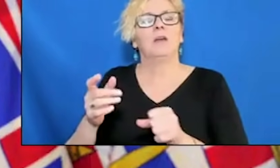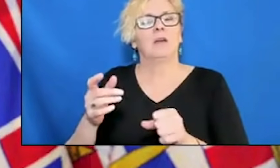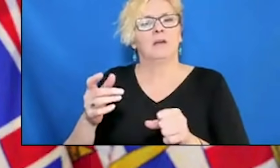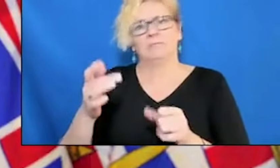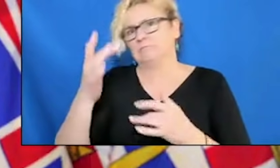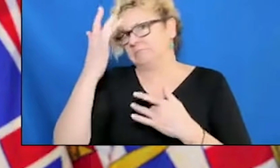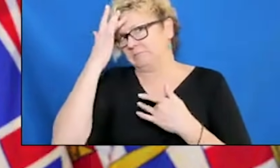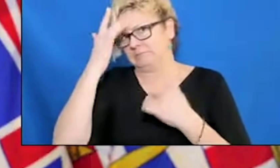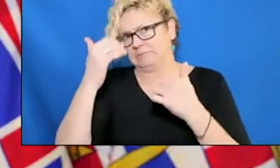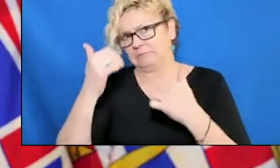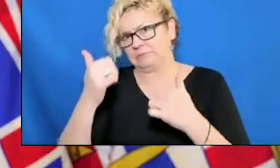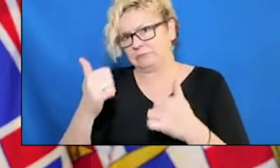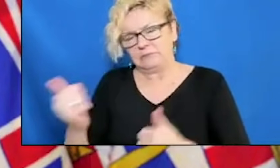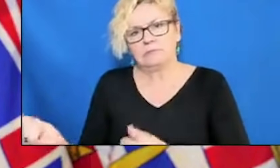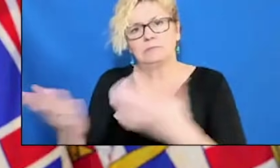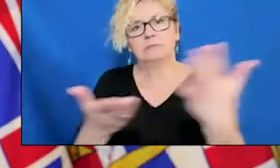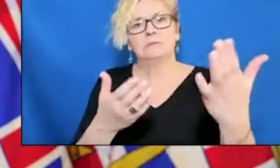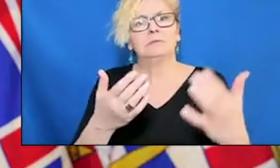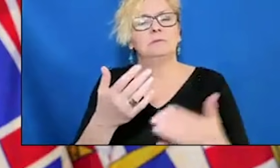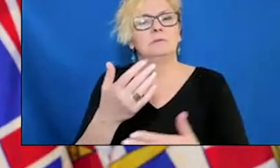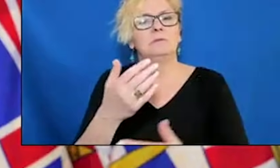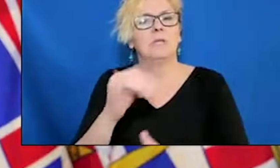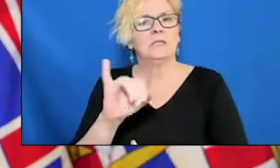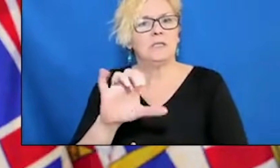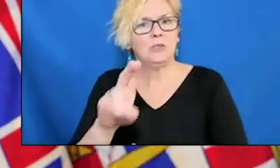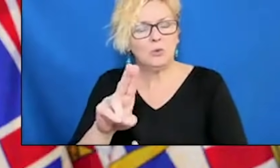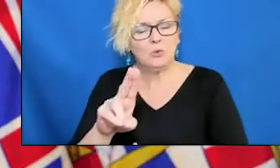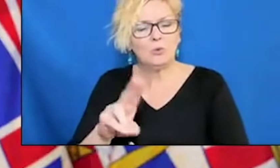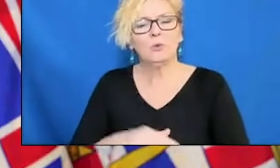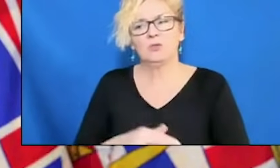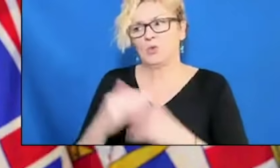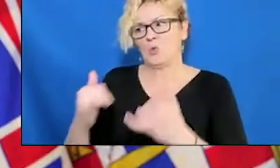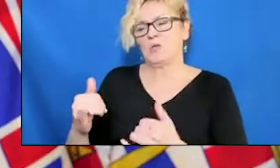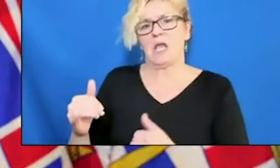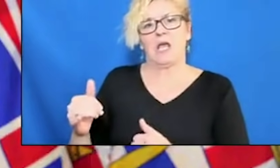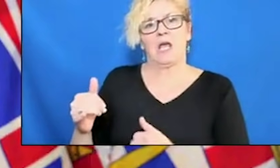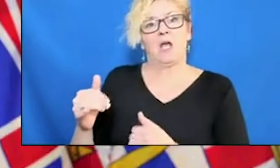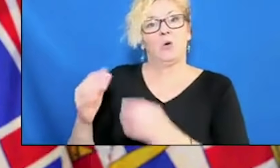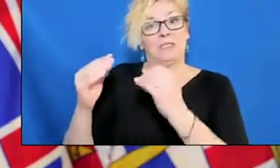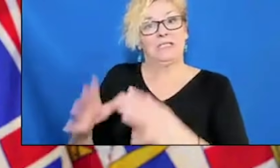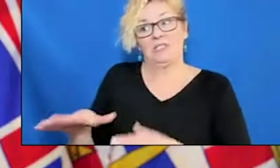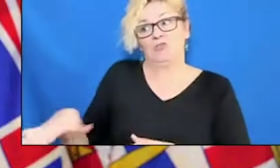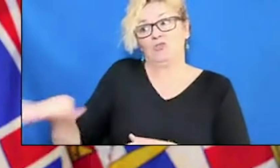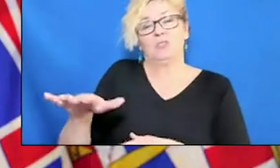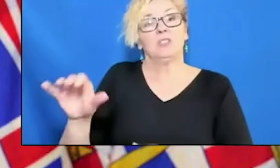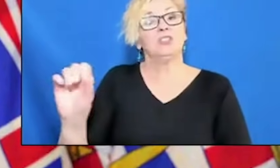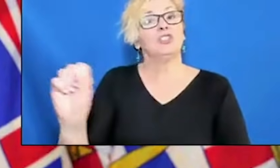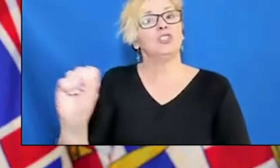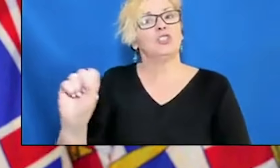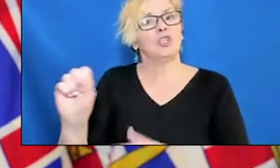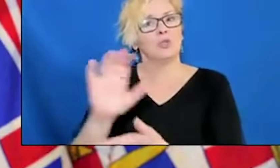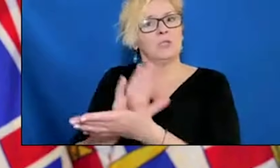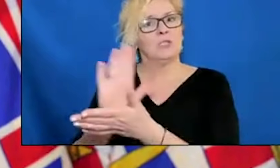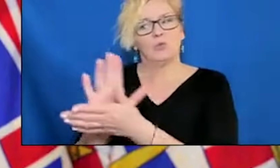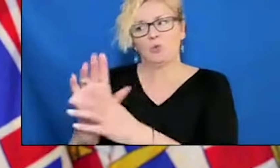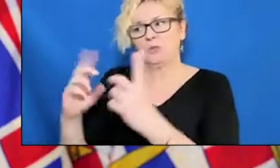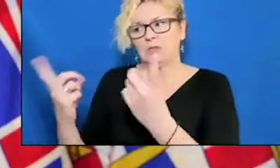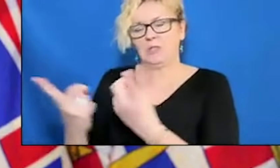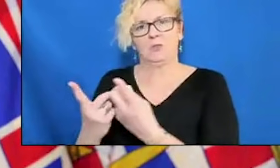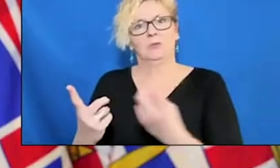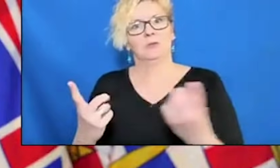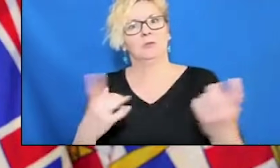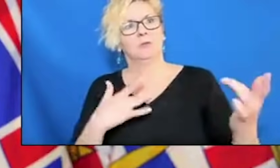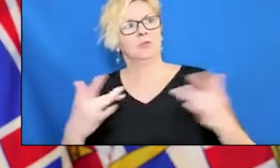as they prepare to return from spring break in a week. Considering the high COVID case numbers in schools in Surrey, will teachers